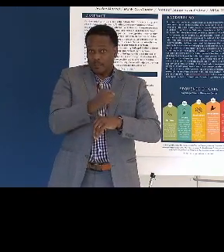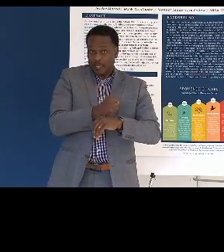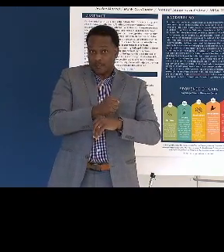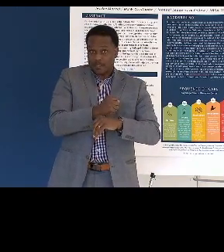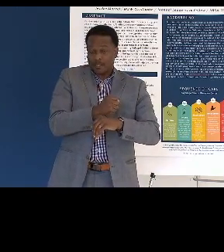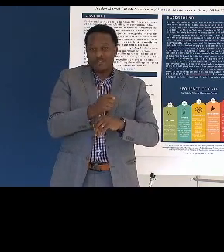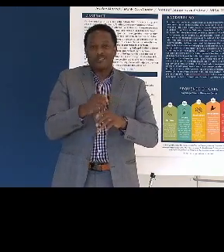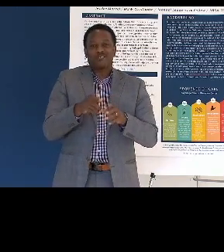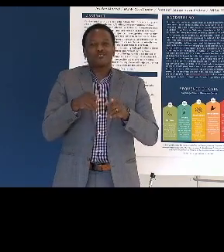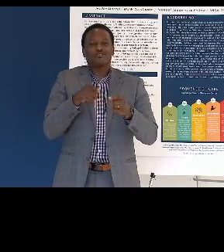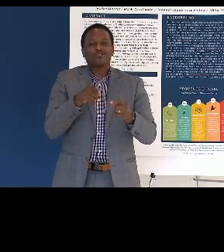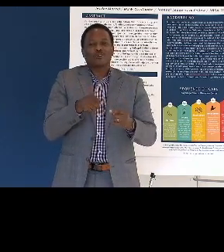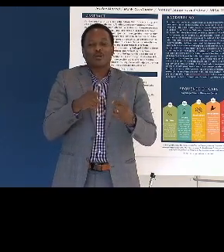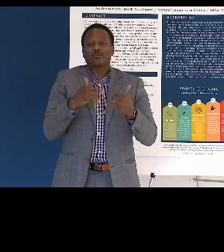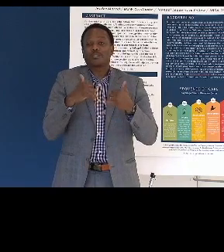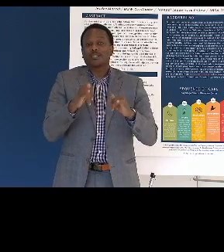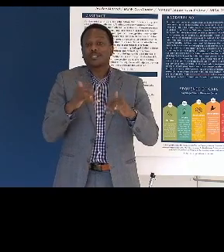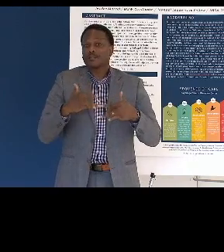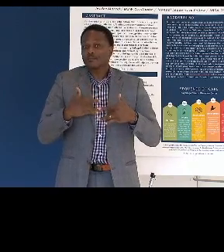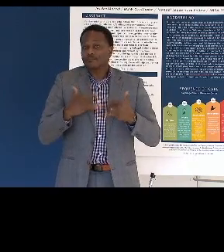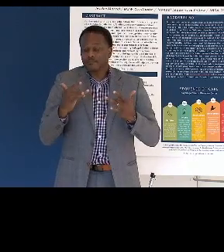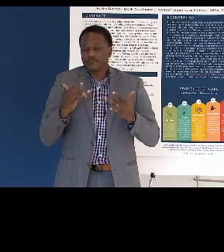like many other counties, is